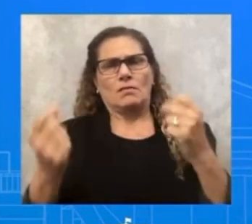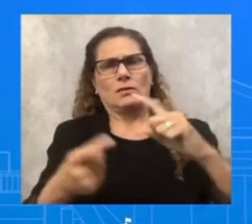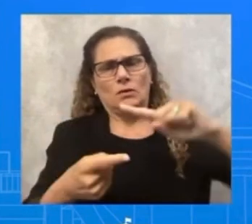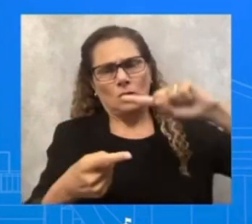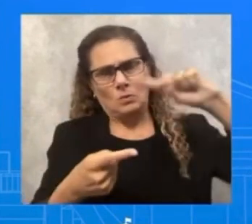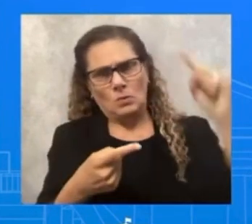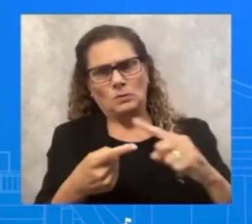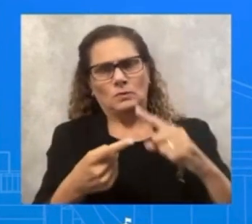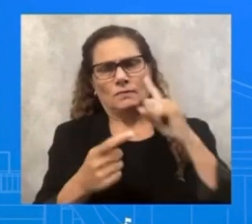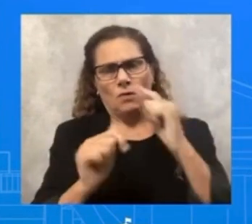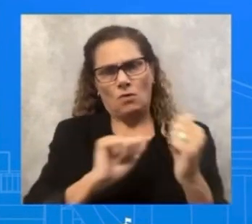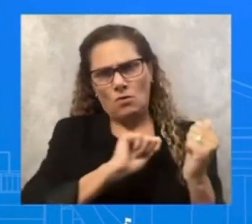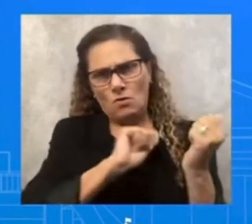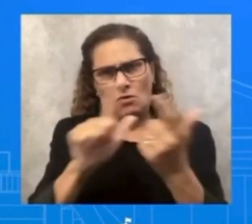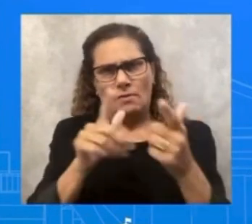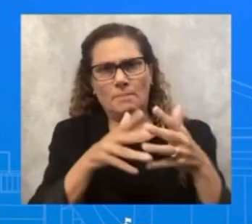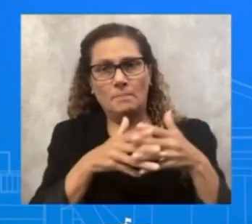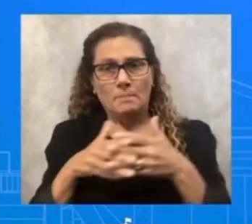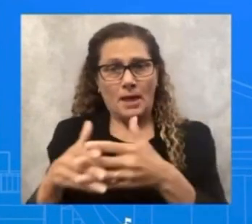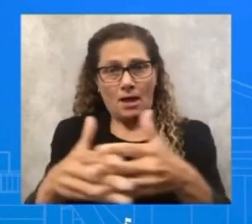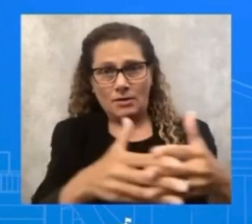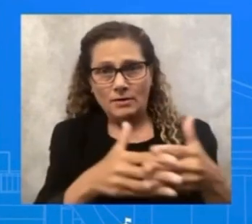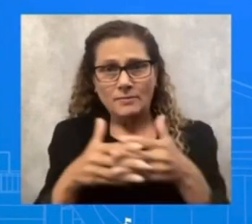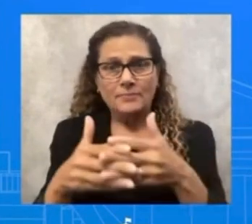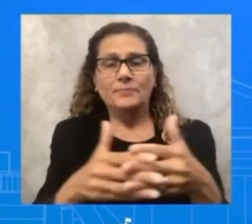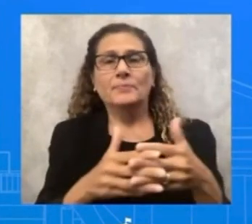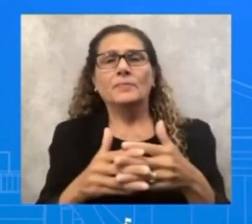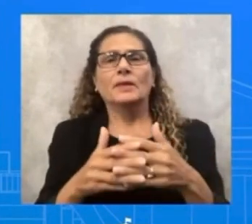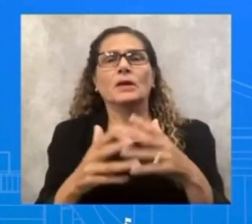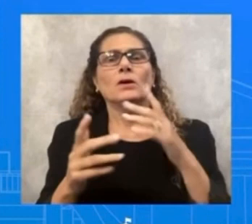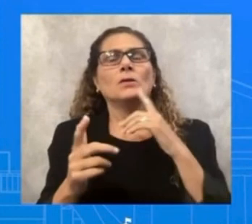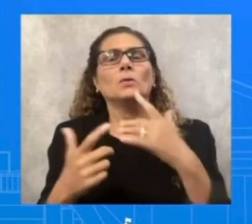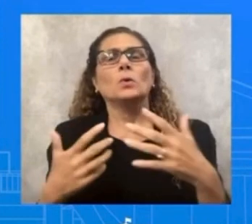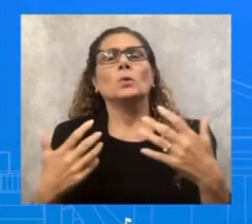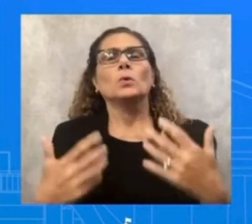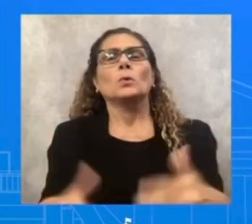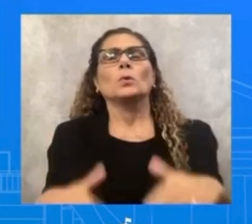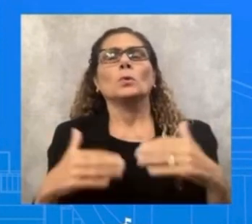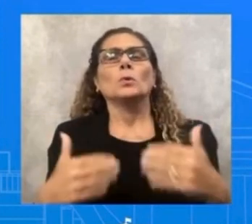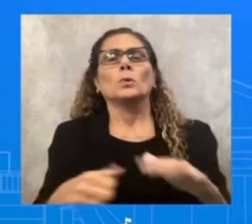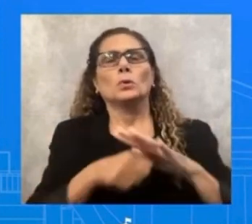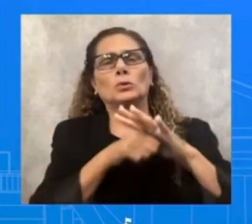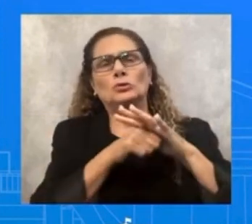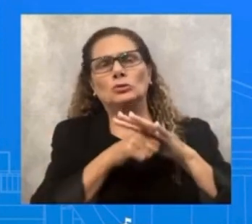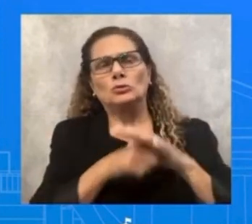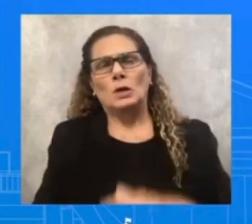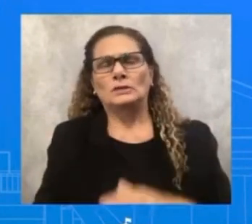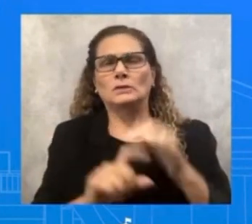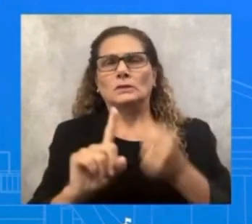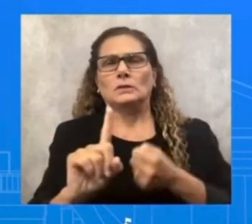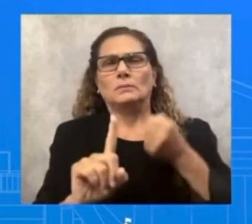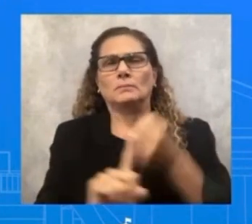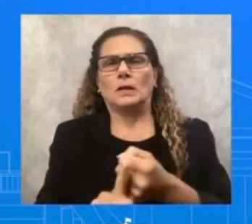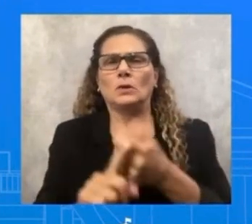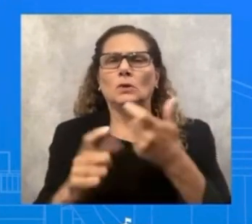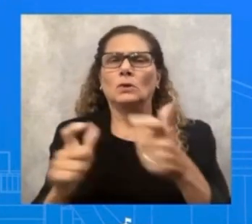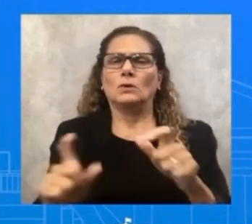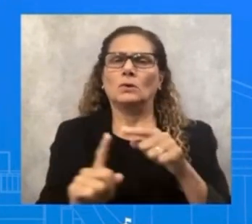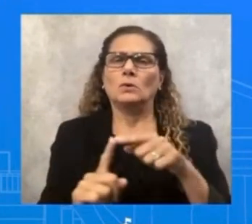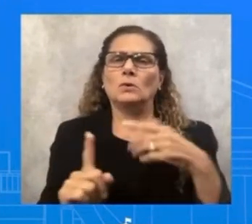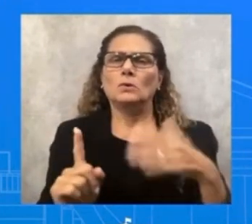healthcare costs can be a huge economic stress for families. That's why the Inflation Reduction Act lowers these